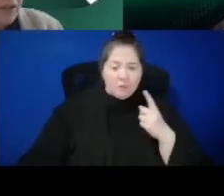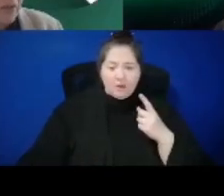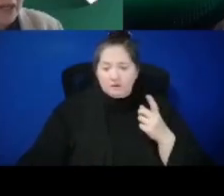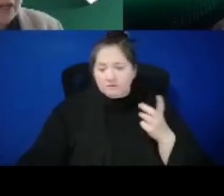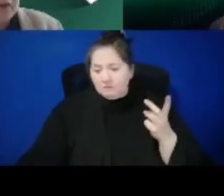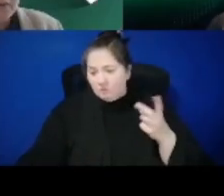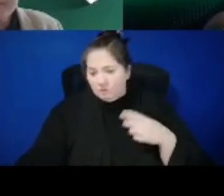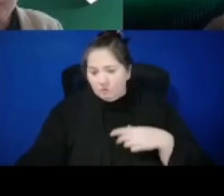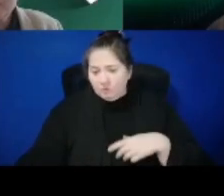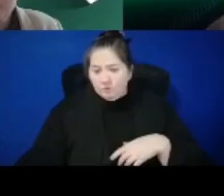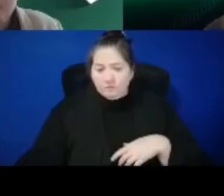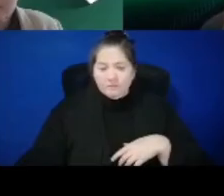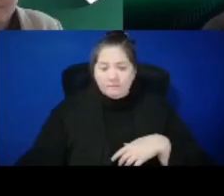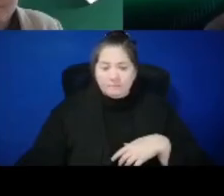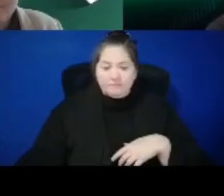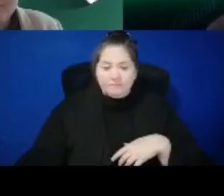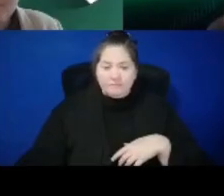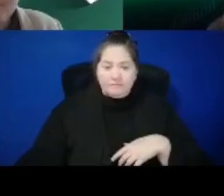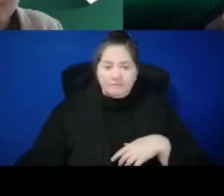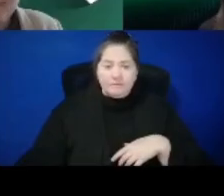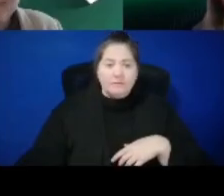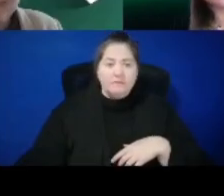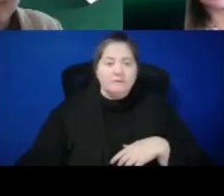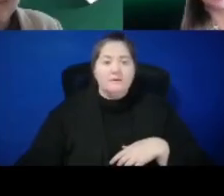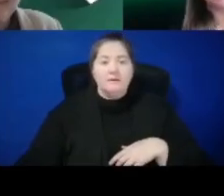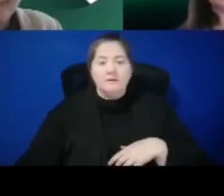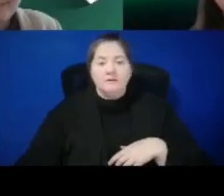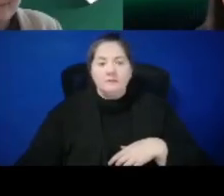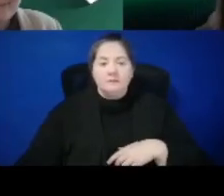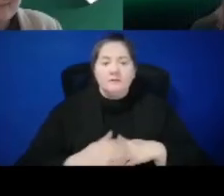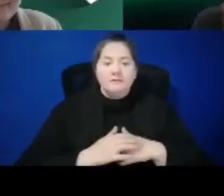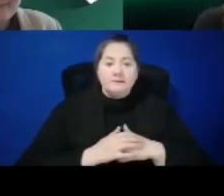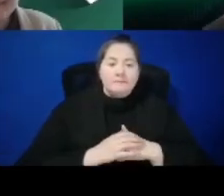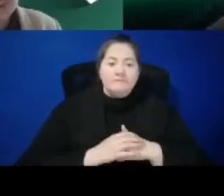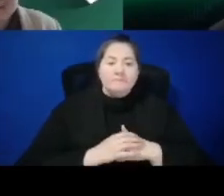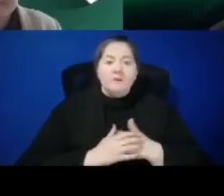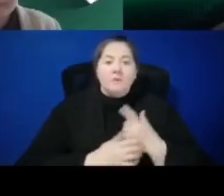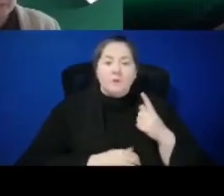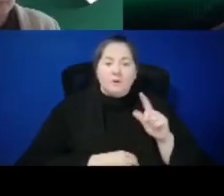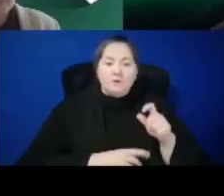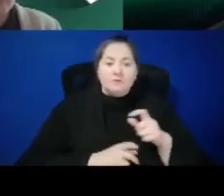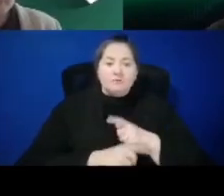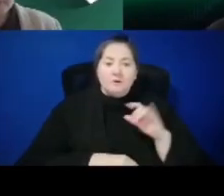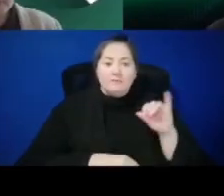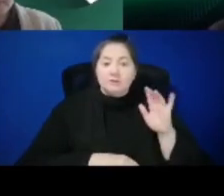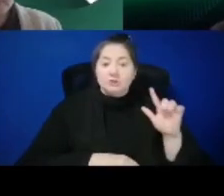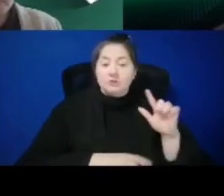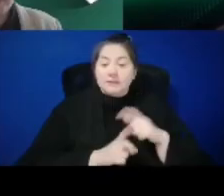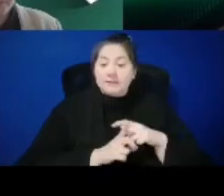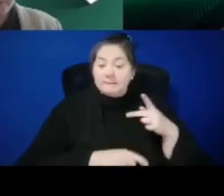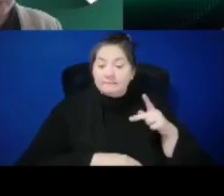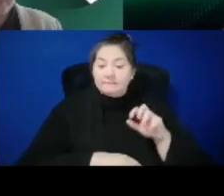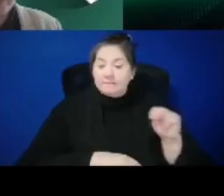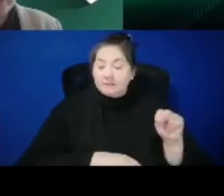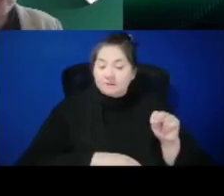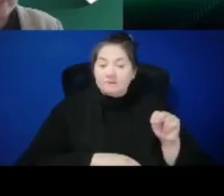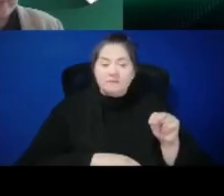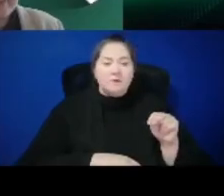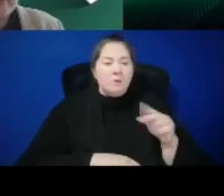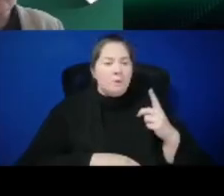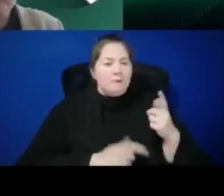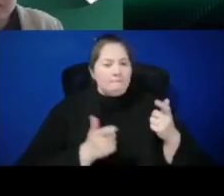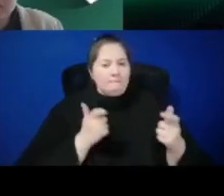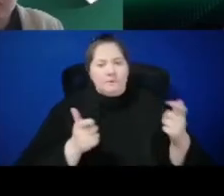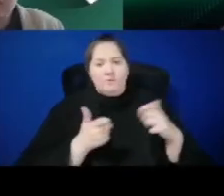those right now. Yeah, so we had a question from Jill, who's in Pennsylvania. So she said, one of the